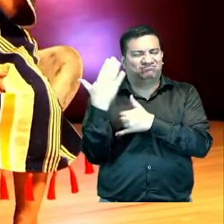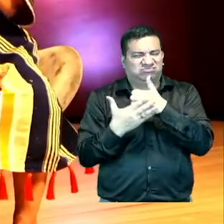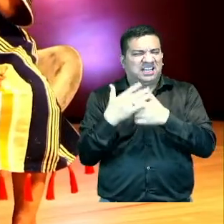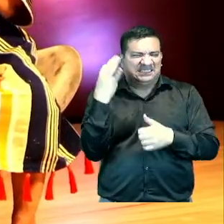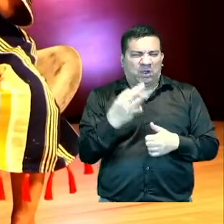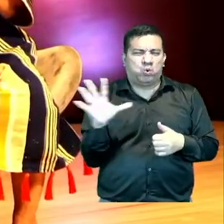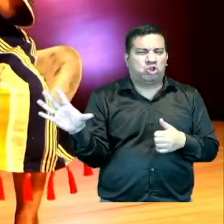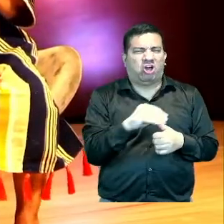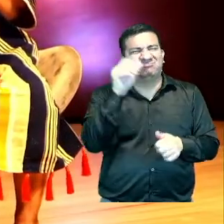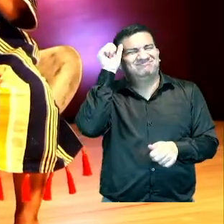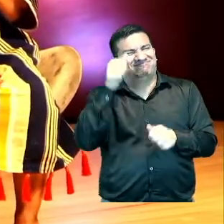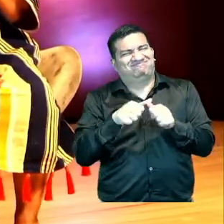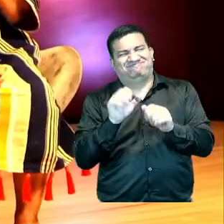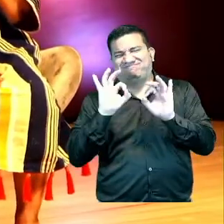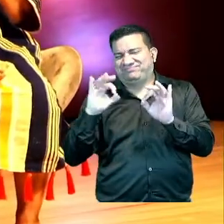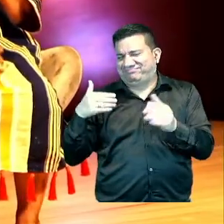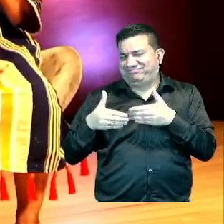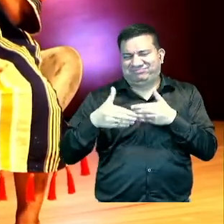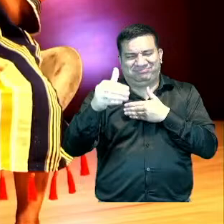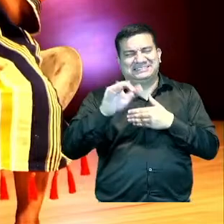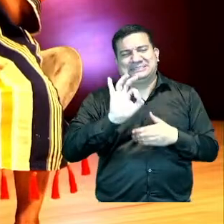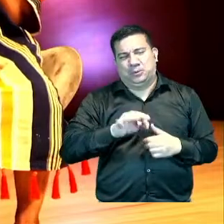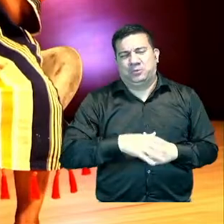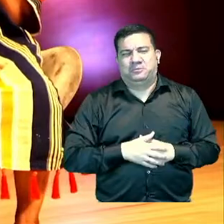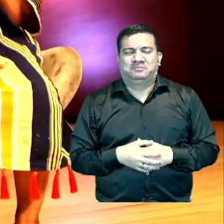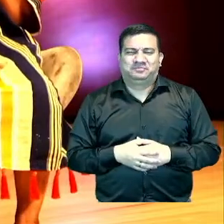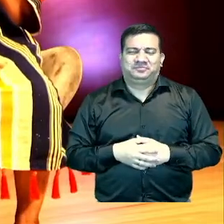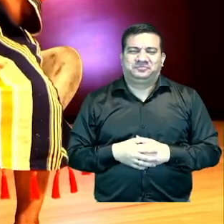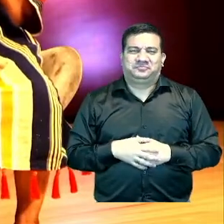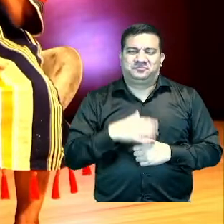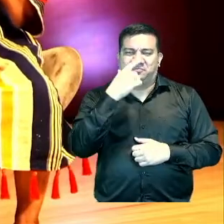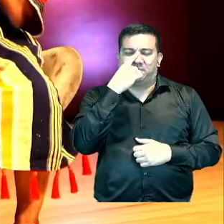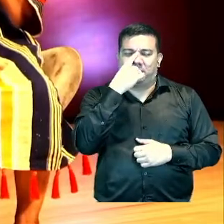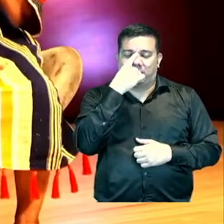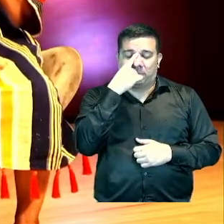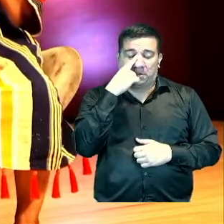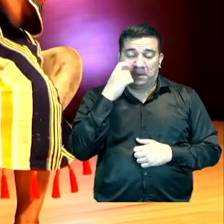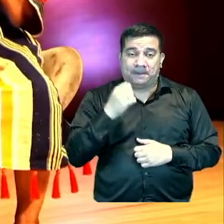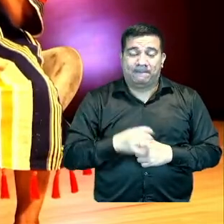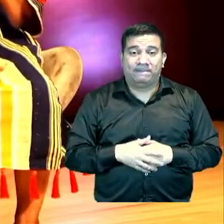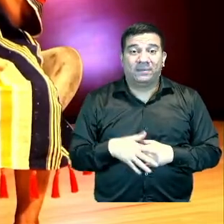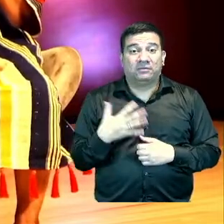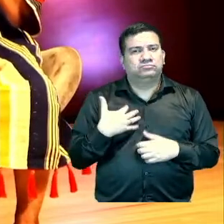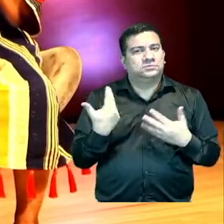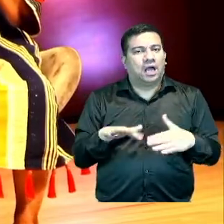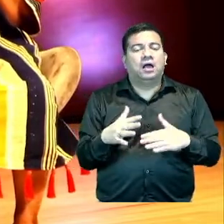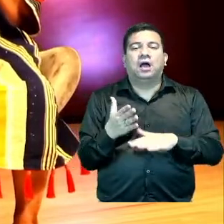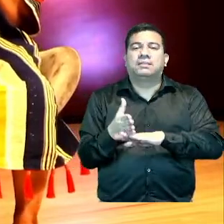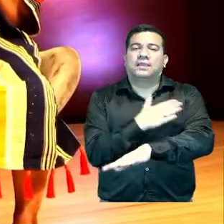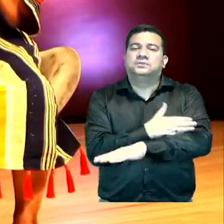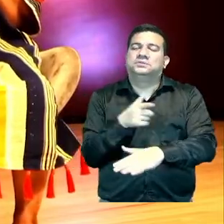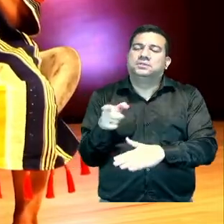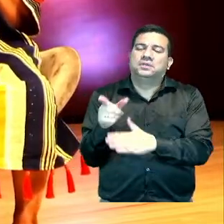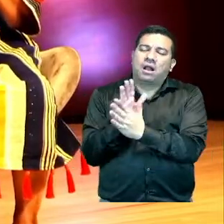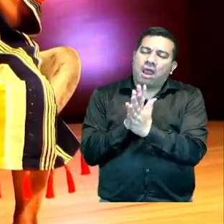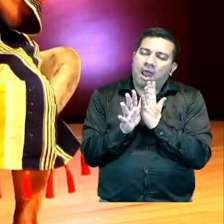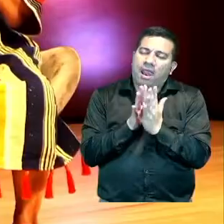We have been hearing a lot of things about defunding DEI,